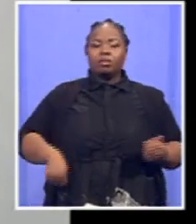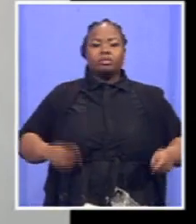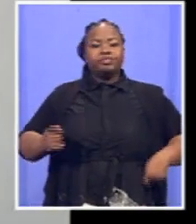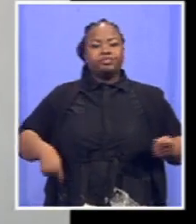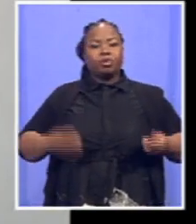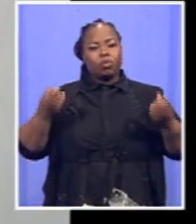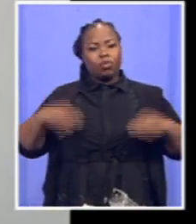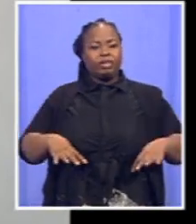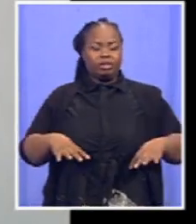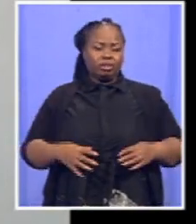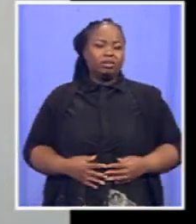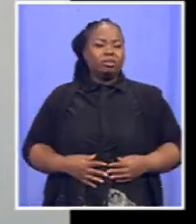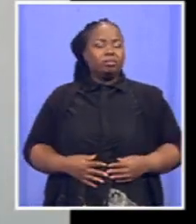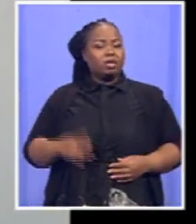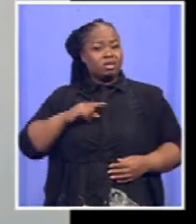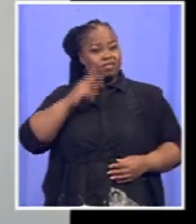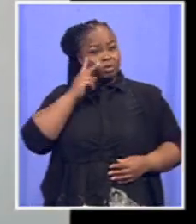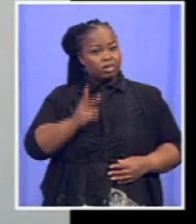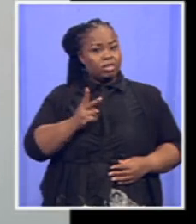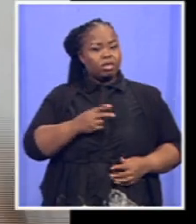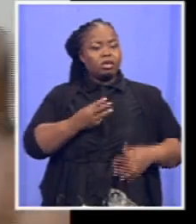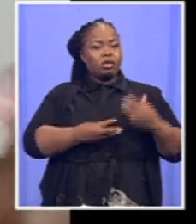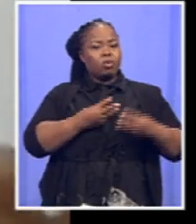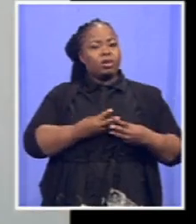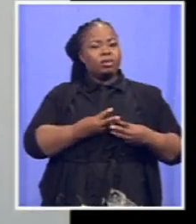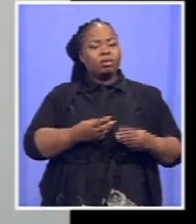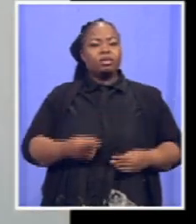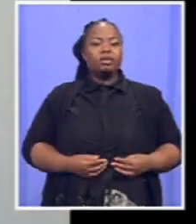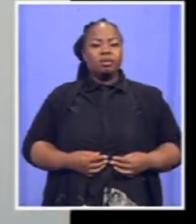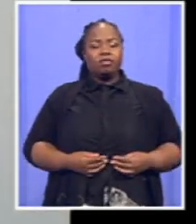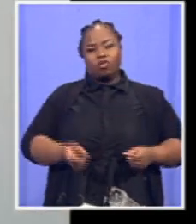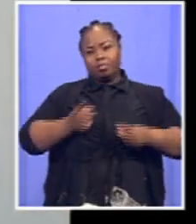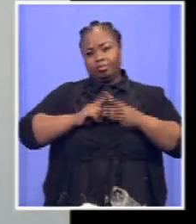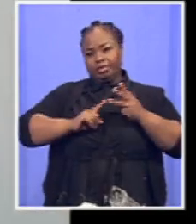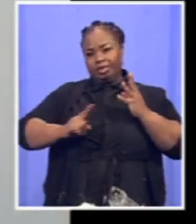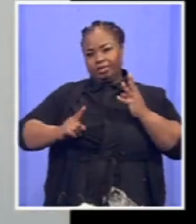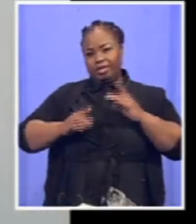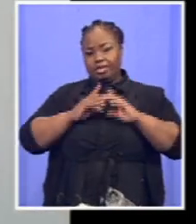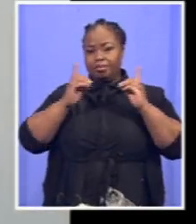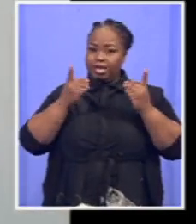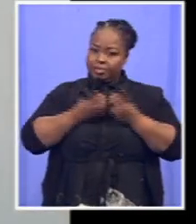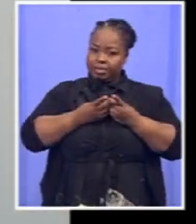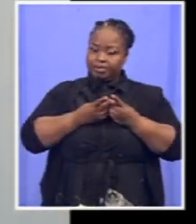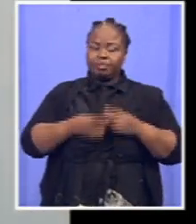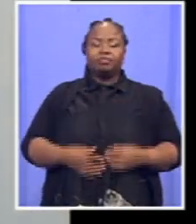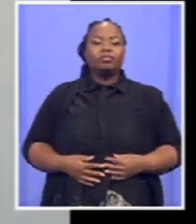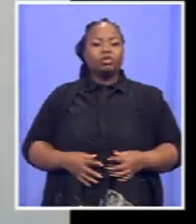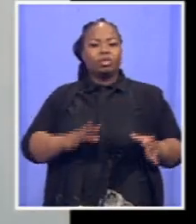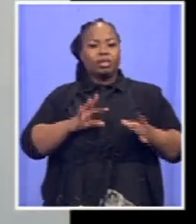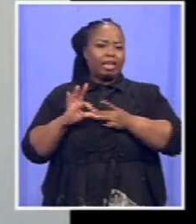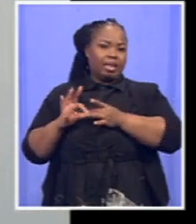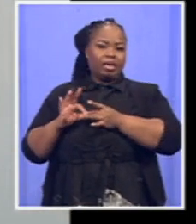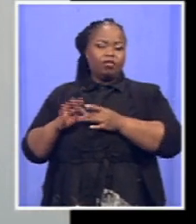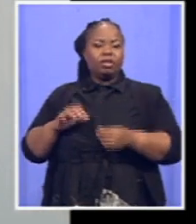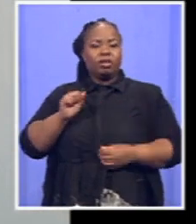wasteful expenditure, then if you look at the work that is done by different departments, there is a link to what the